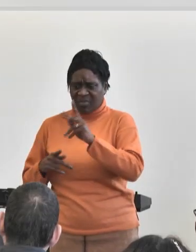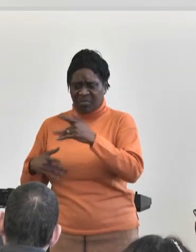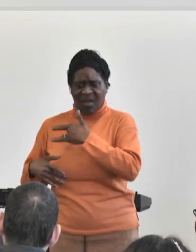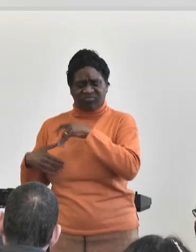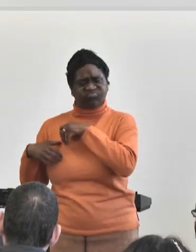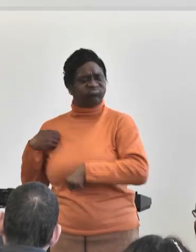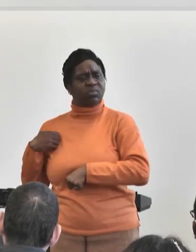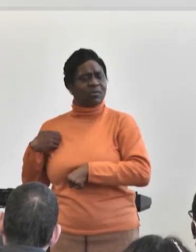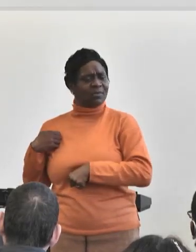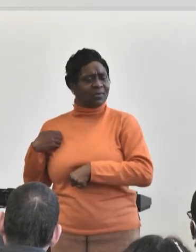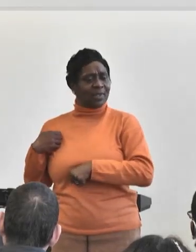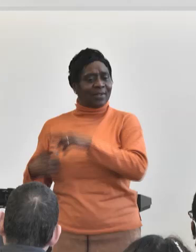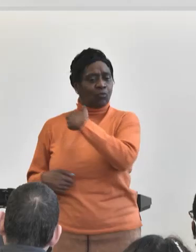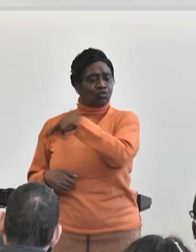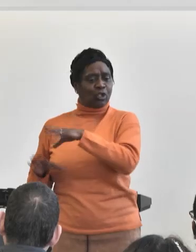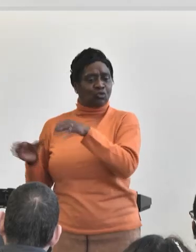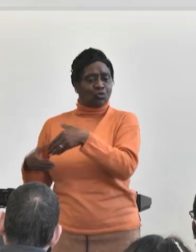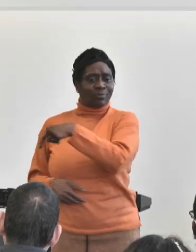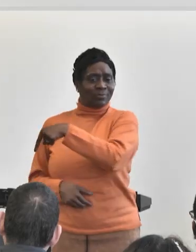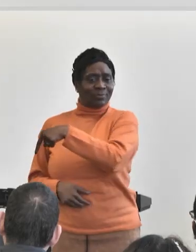It was part of the religious group.